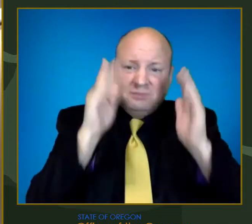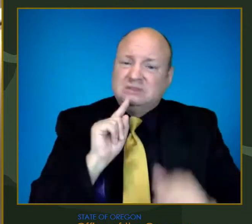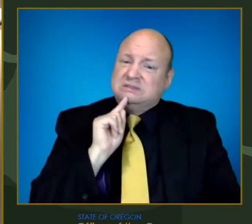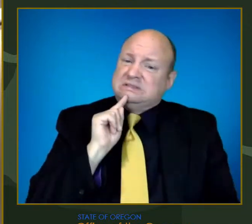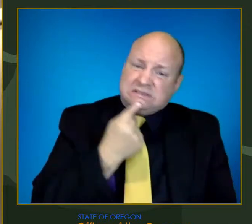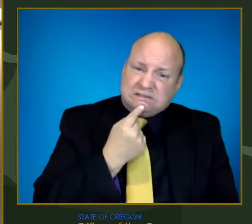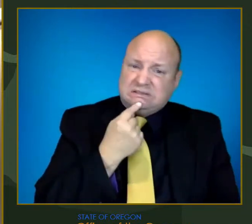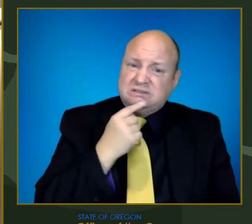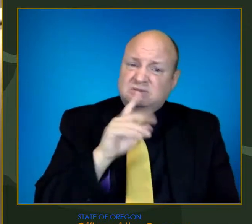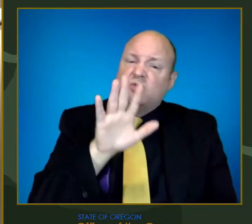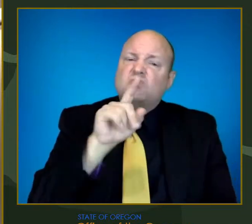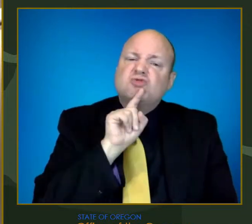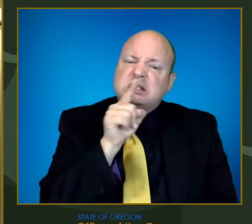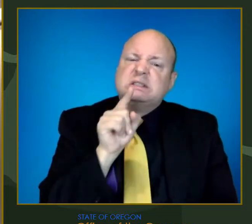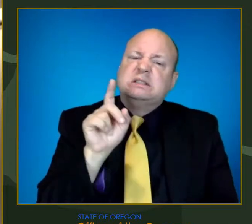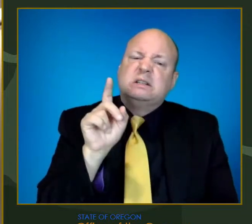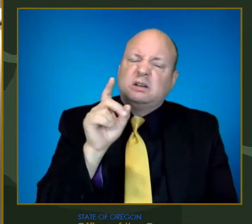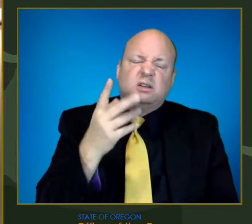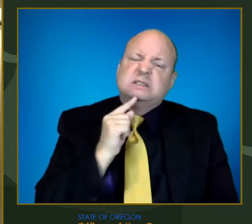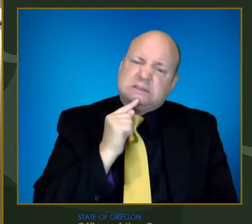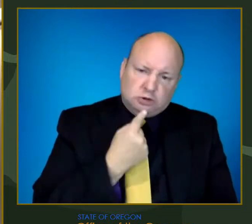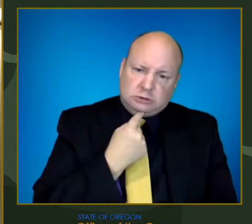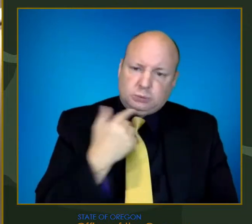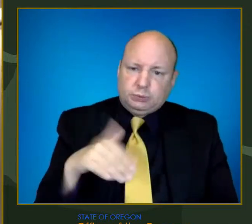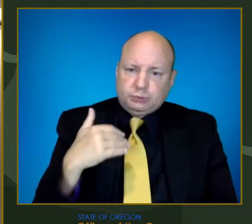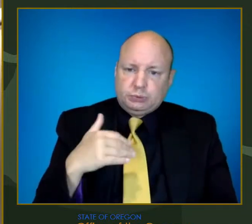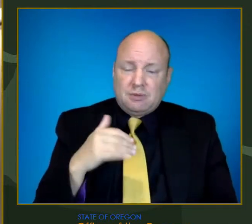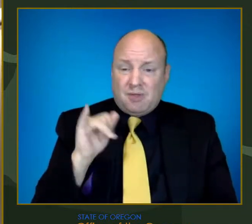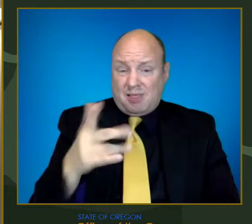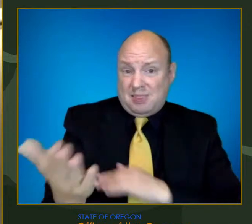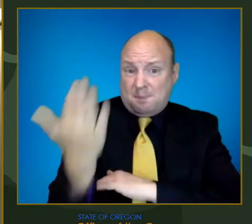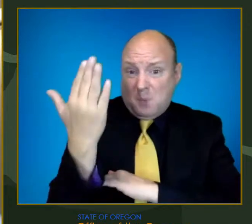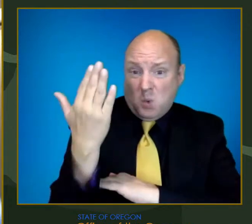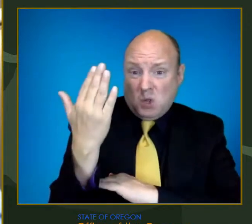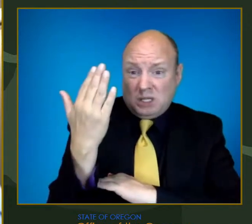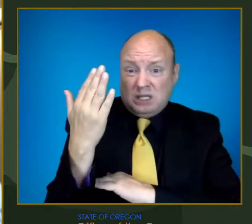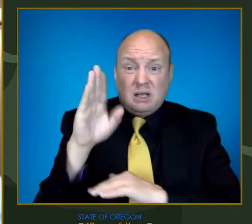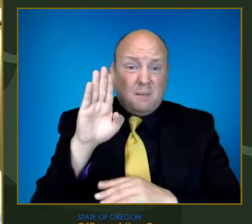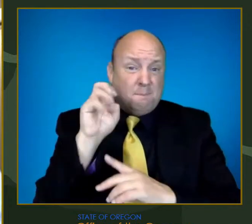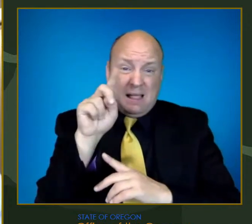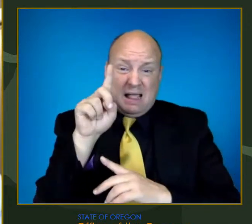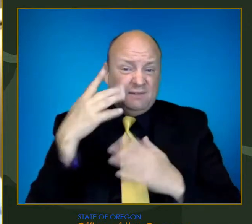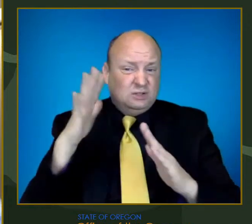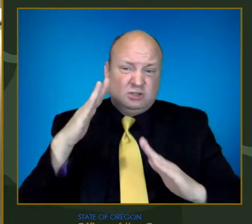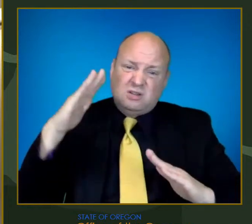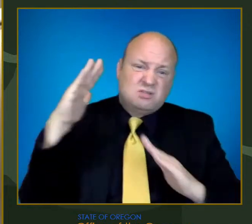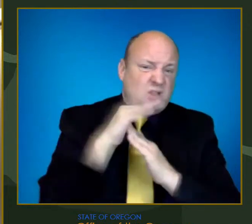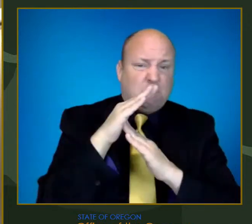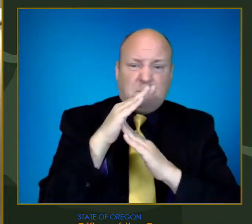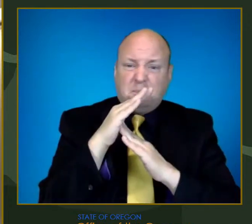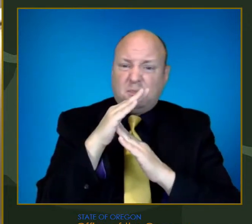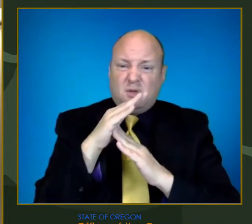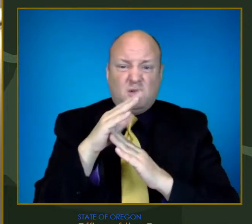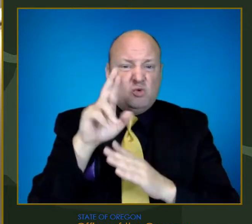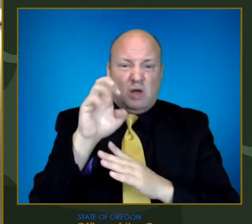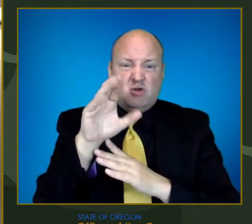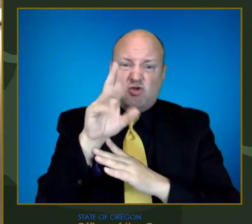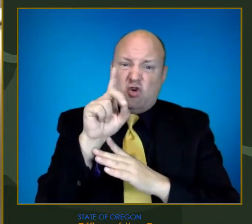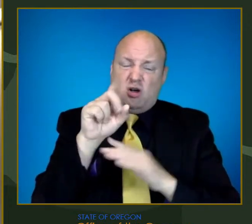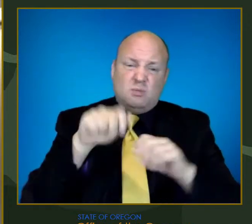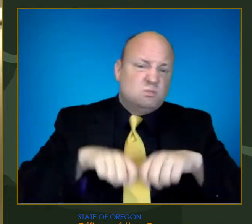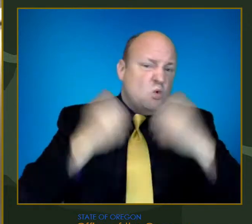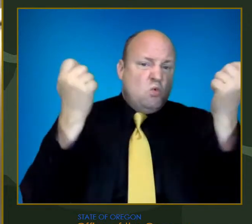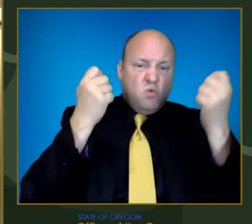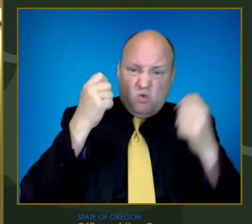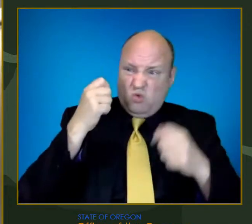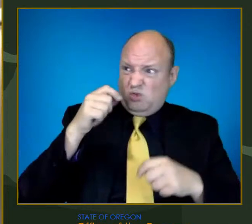62 COVID-19 patients this morning, the most we've had at any time during this pandemic. That approaches 30% of our acute care beds. And these